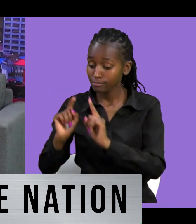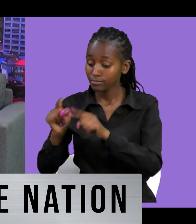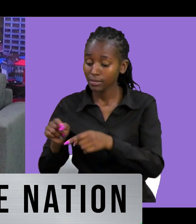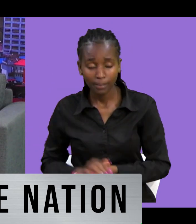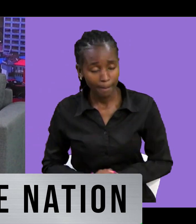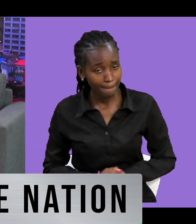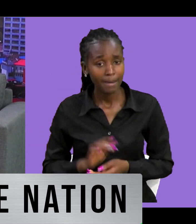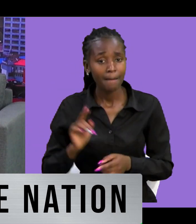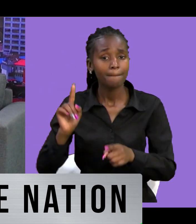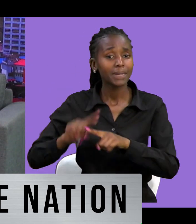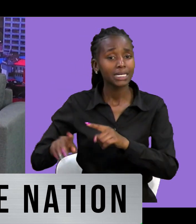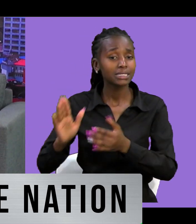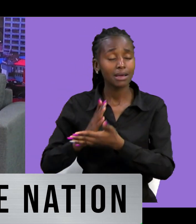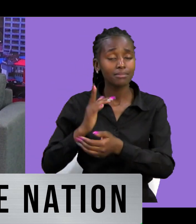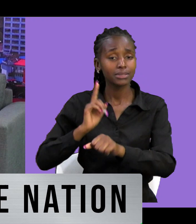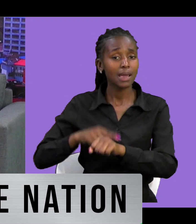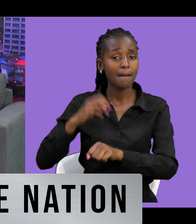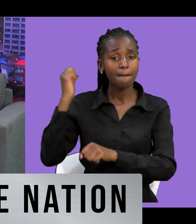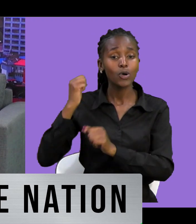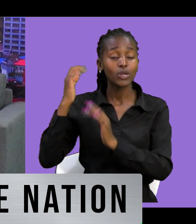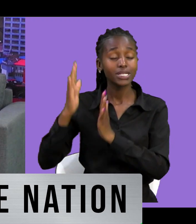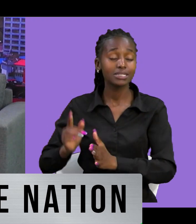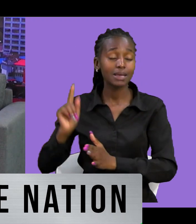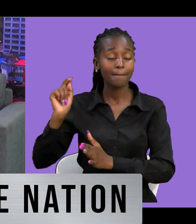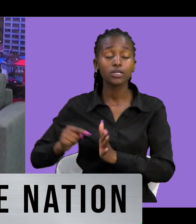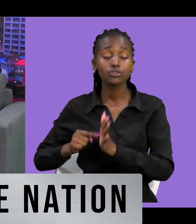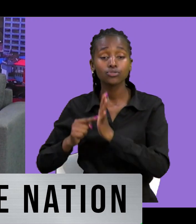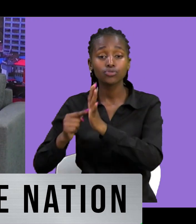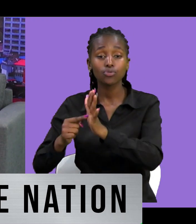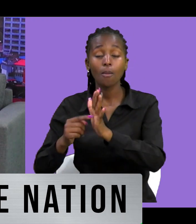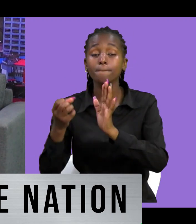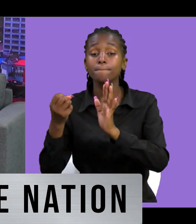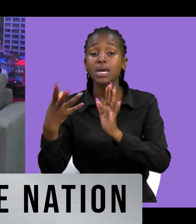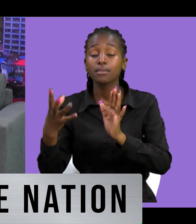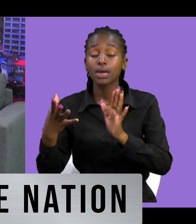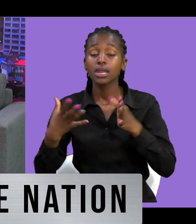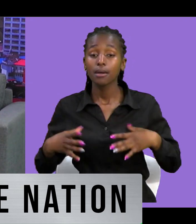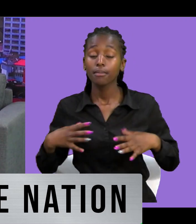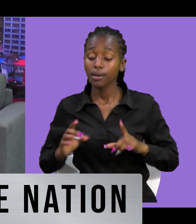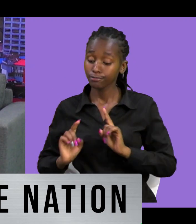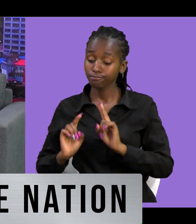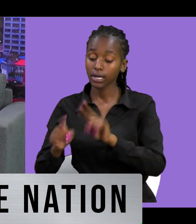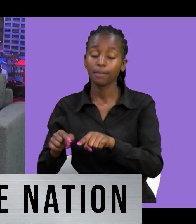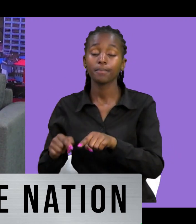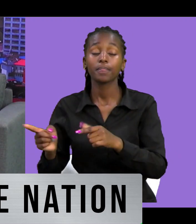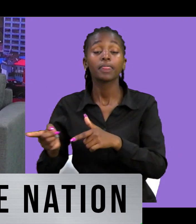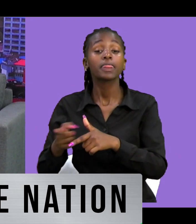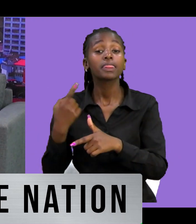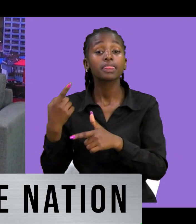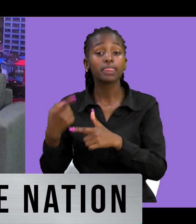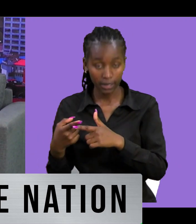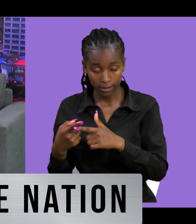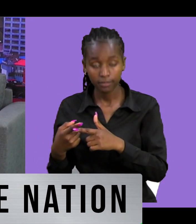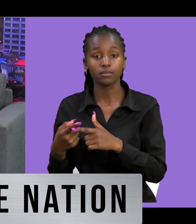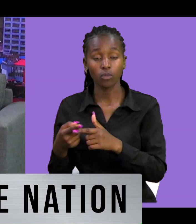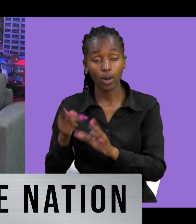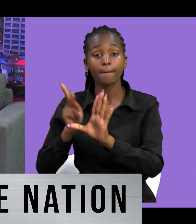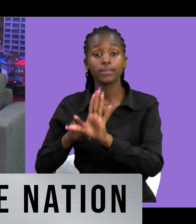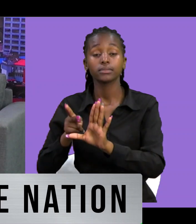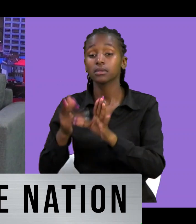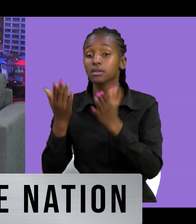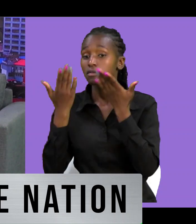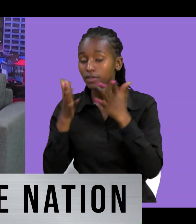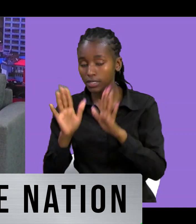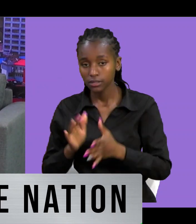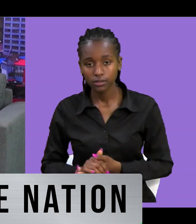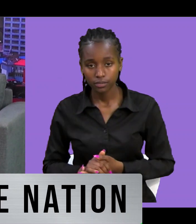this public participation, what will they do? They'll tell you, look for me a group of 100 youths or 50